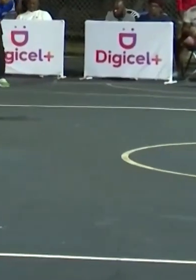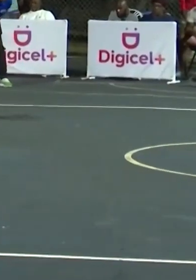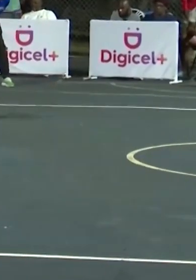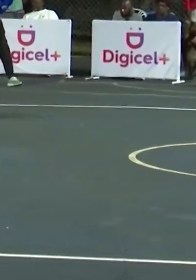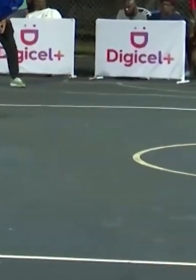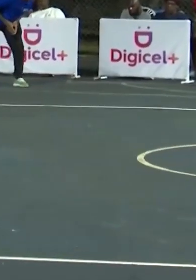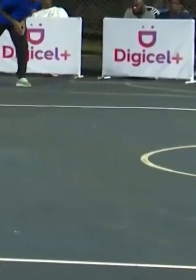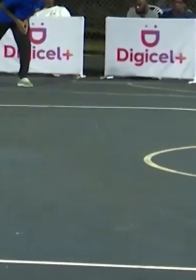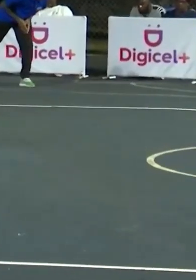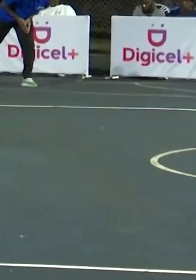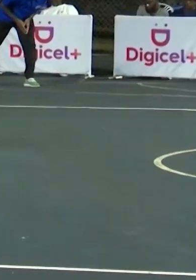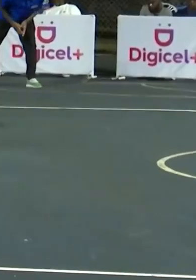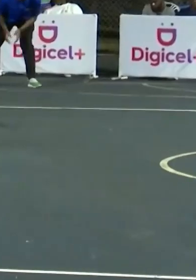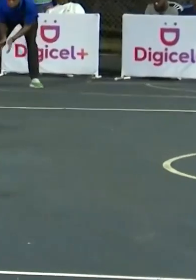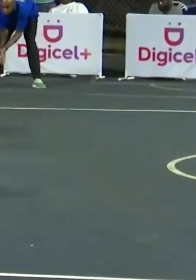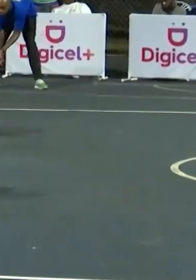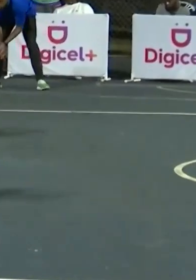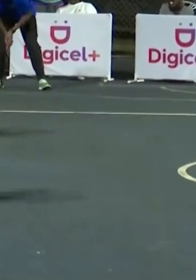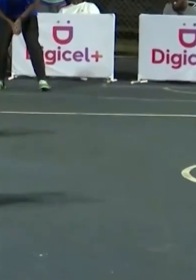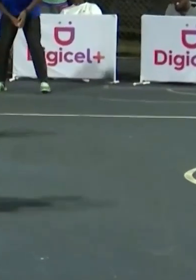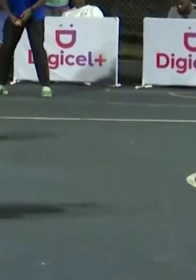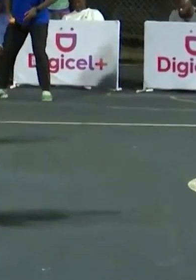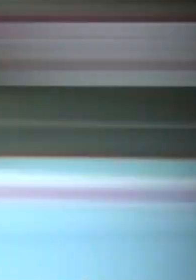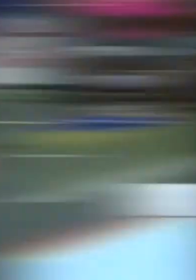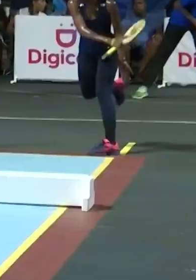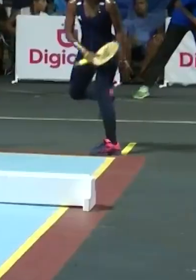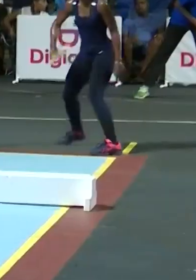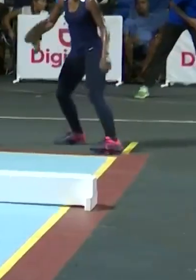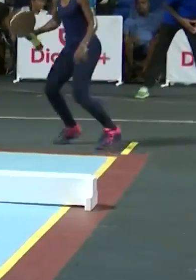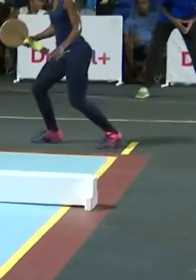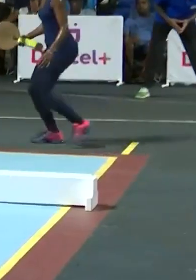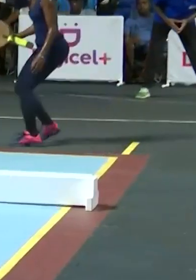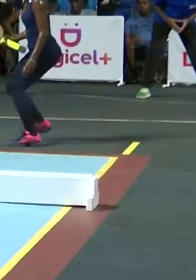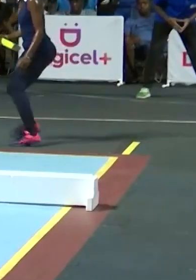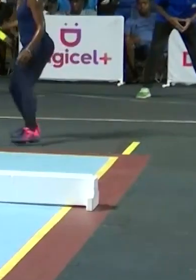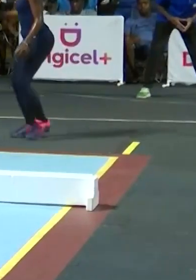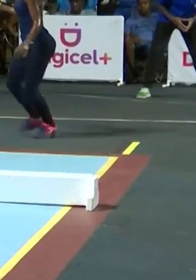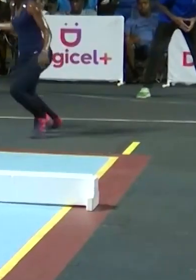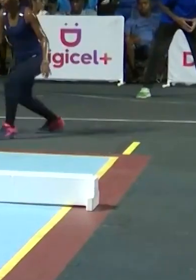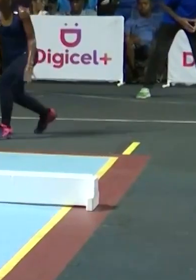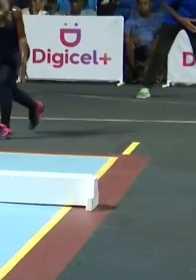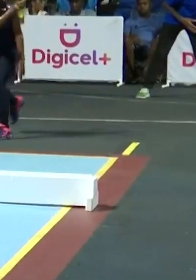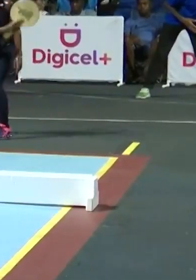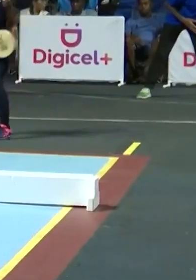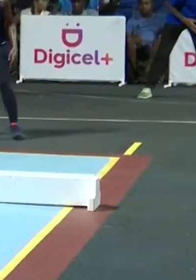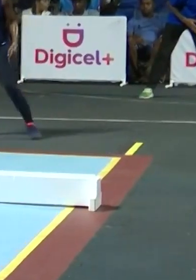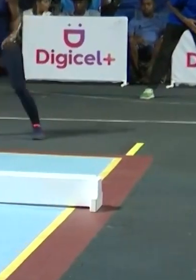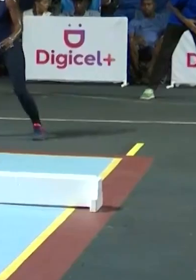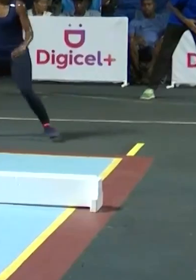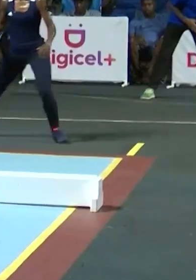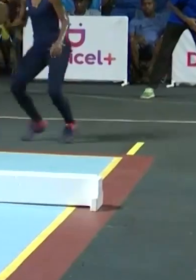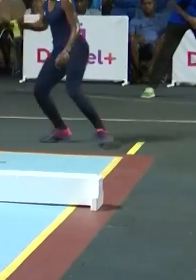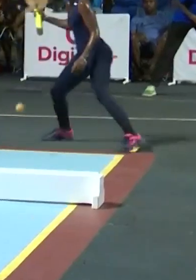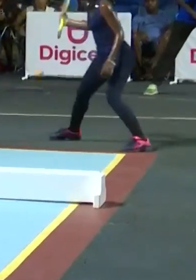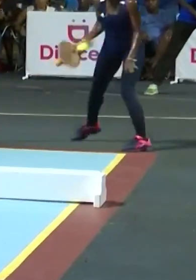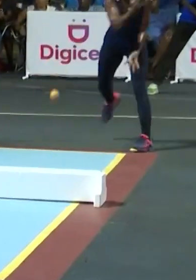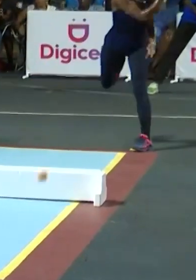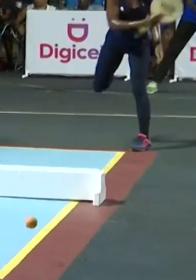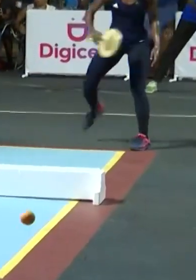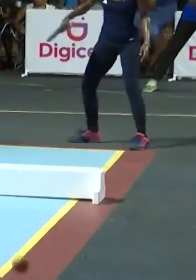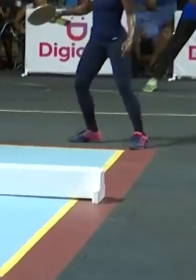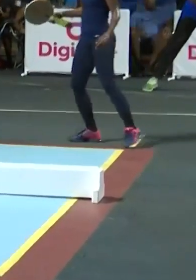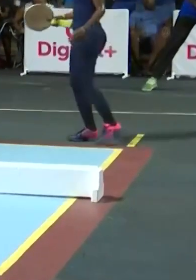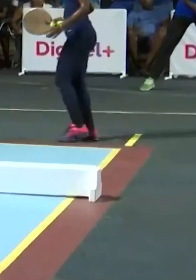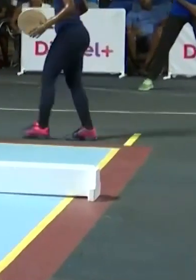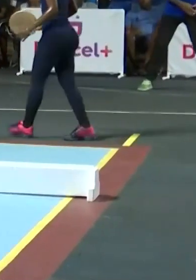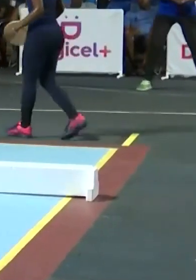would respond, coming to the net to go for the kill. I must give Ward credit for really making Blunt work for the points, and when she delivered,